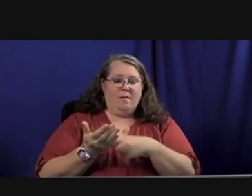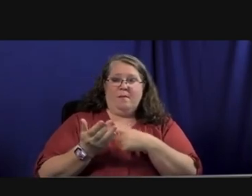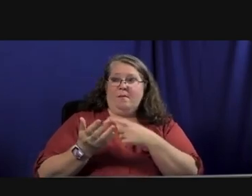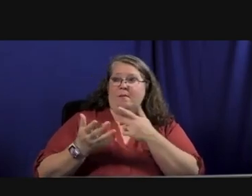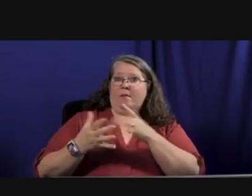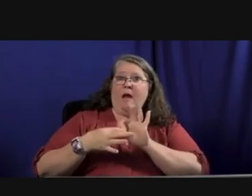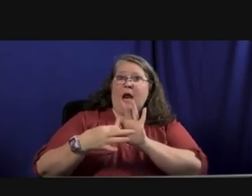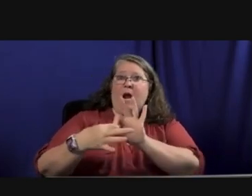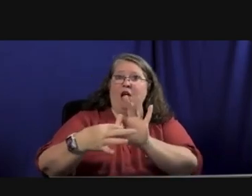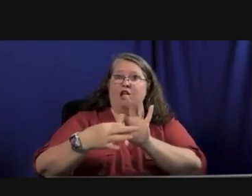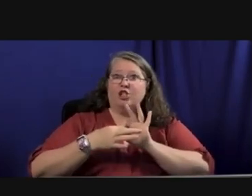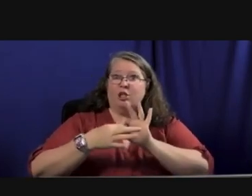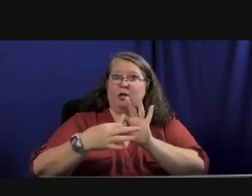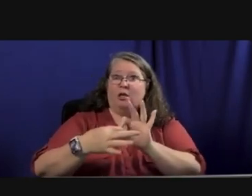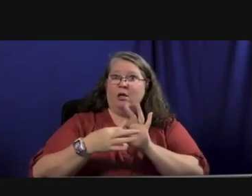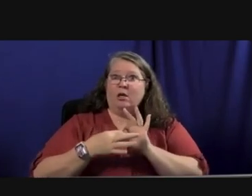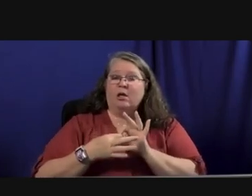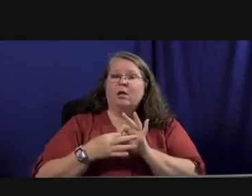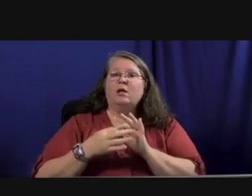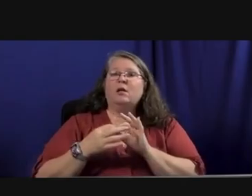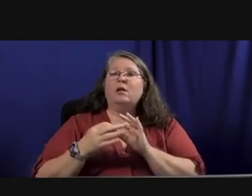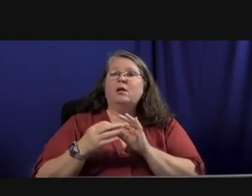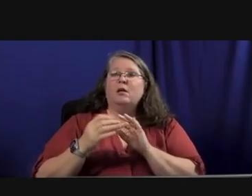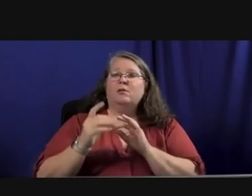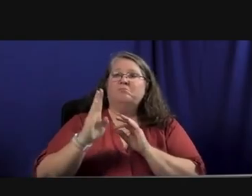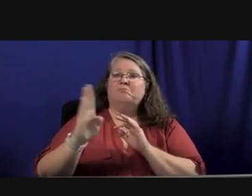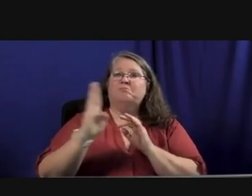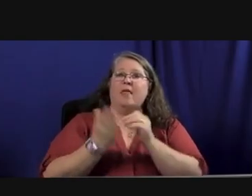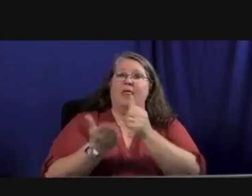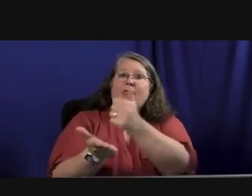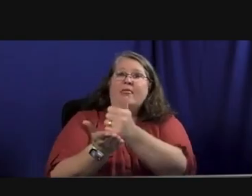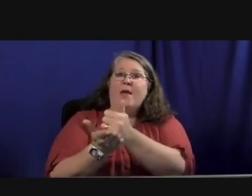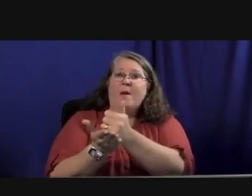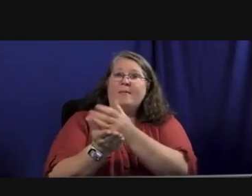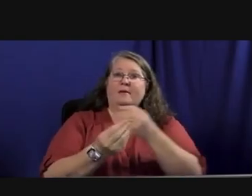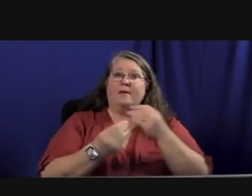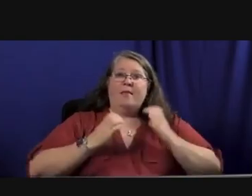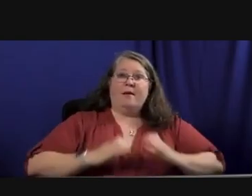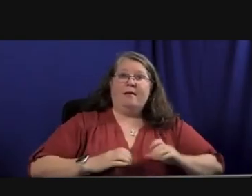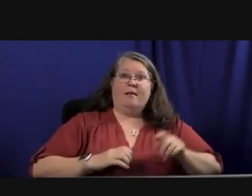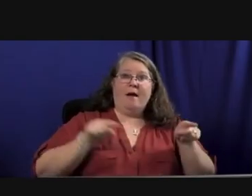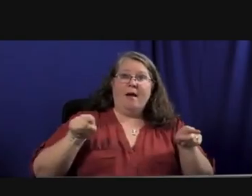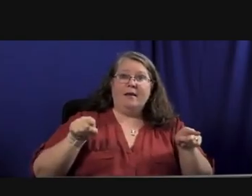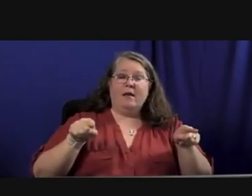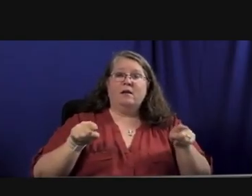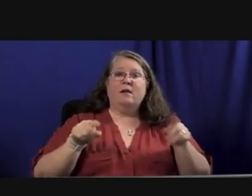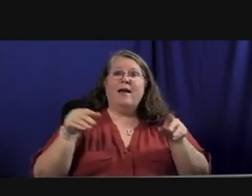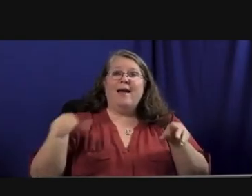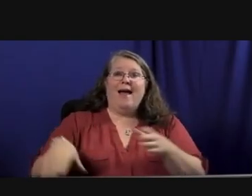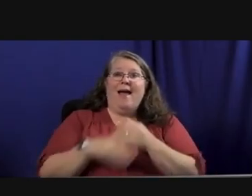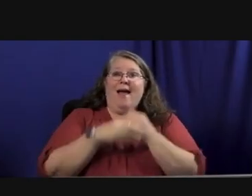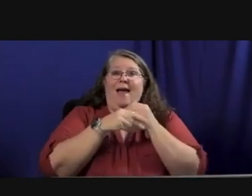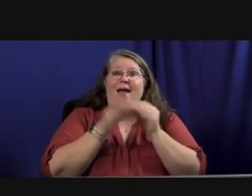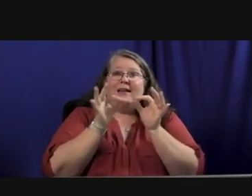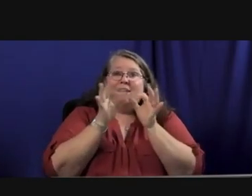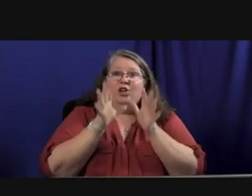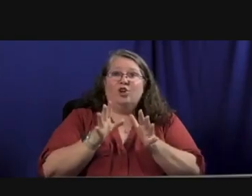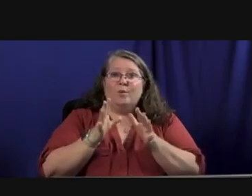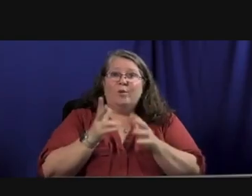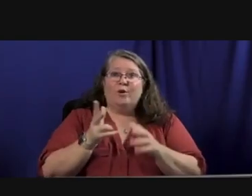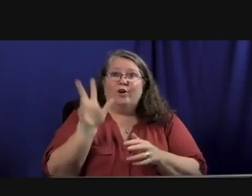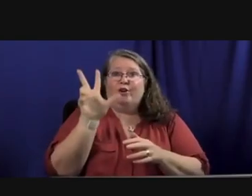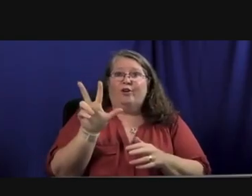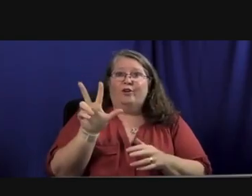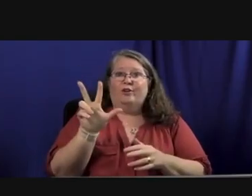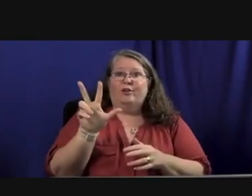touch. In the mental health field, also sometimes connections, therapists between client and adding